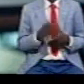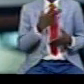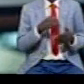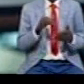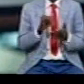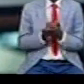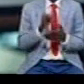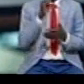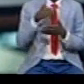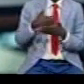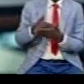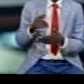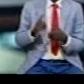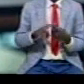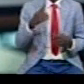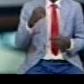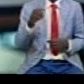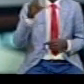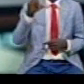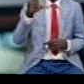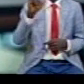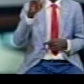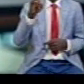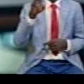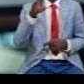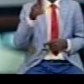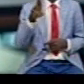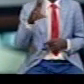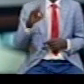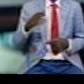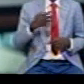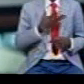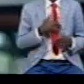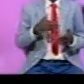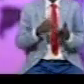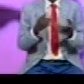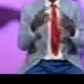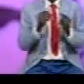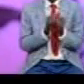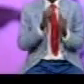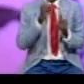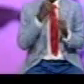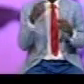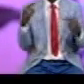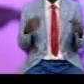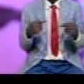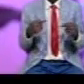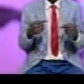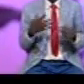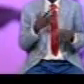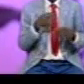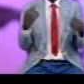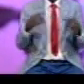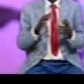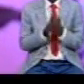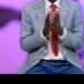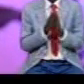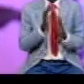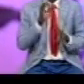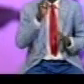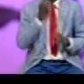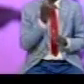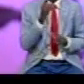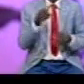contains the bile. It's usually coming with excruciating pain. The pain became severe. I went